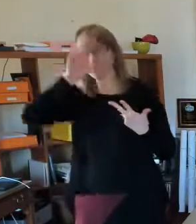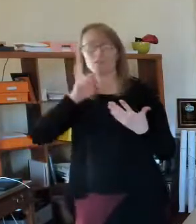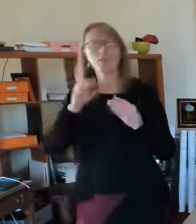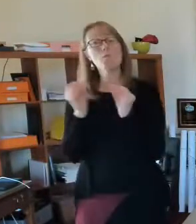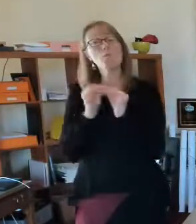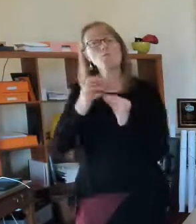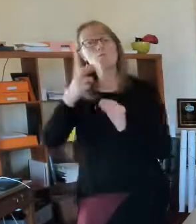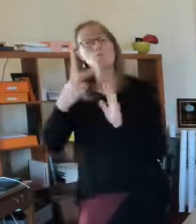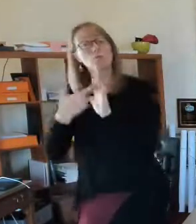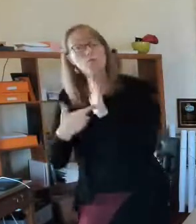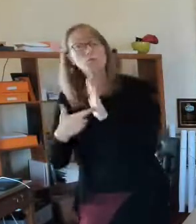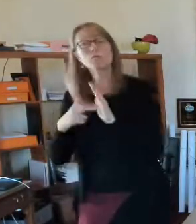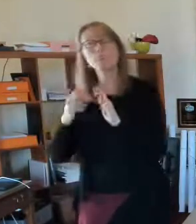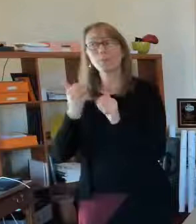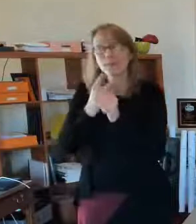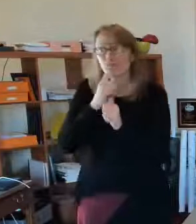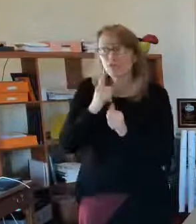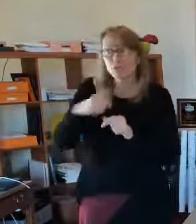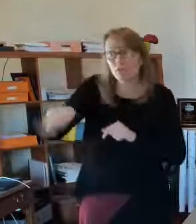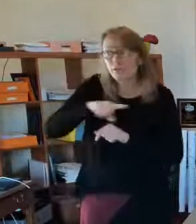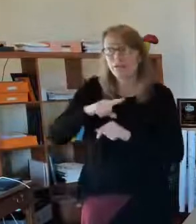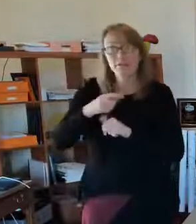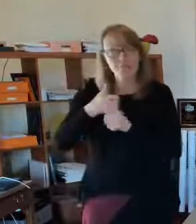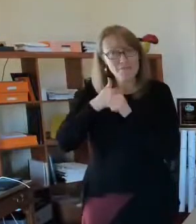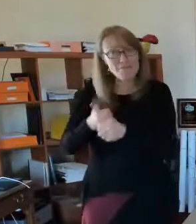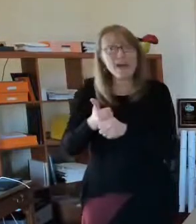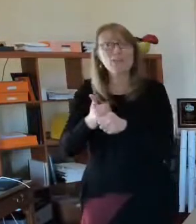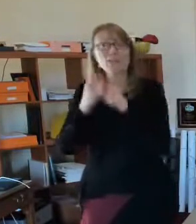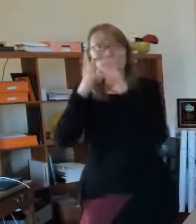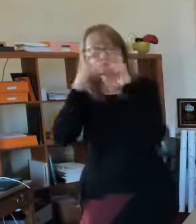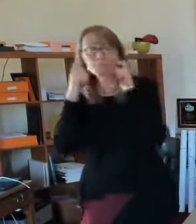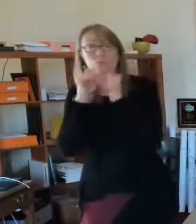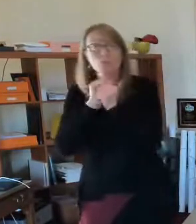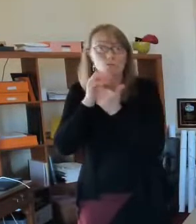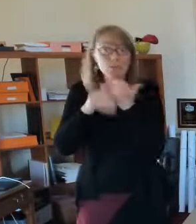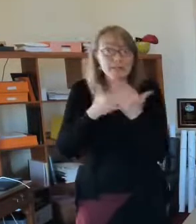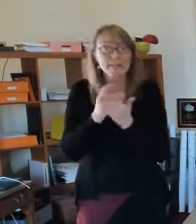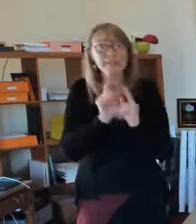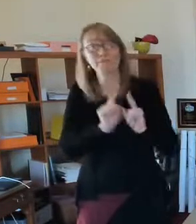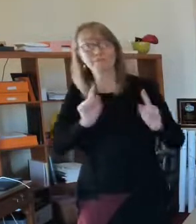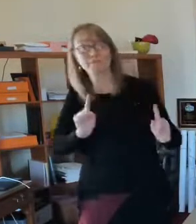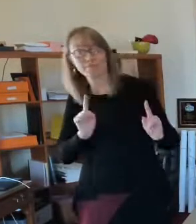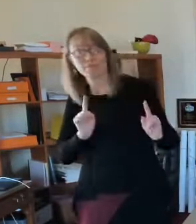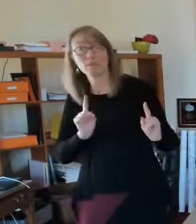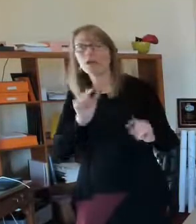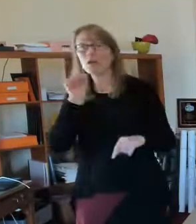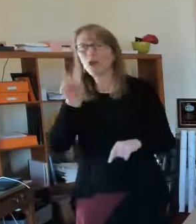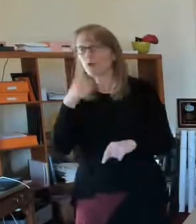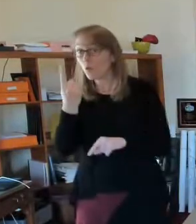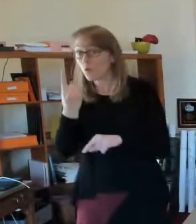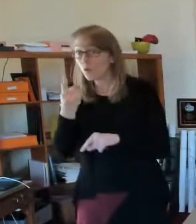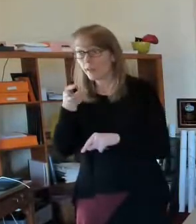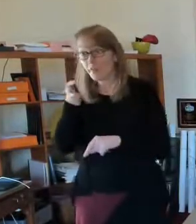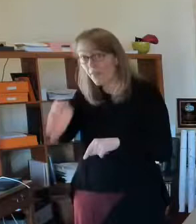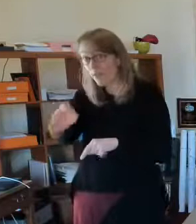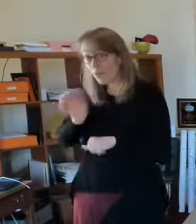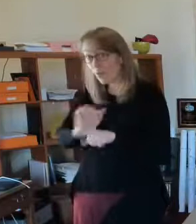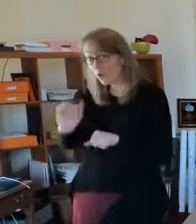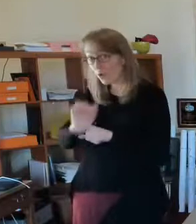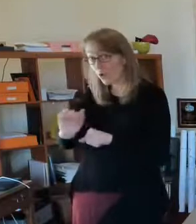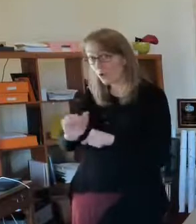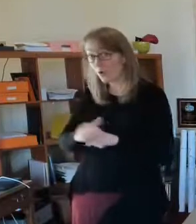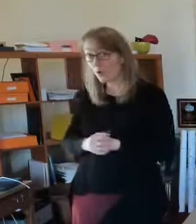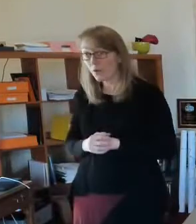distancing, and making sure that you're following all those precautions. Not just while you're at work, though. What we've